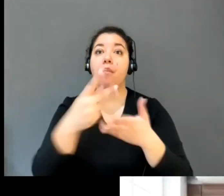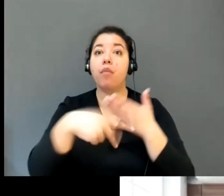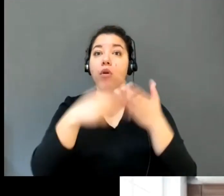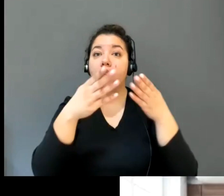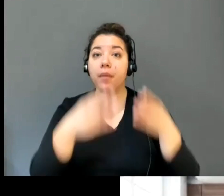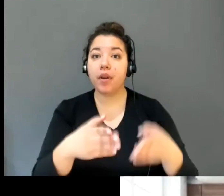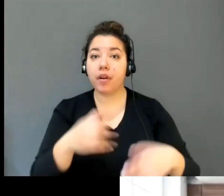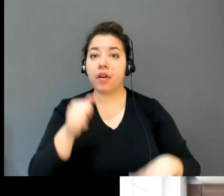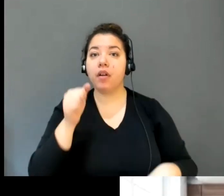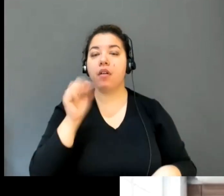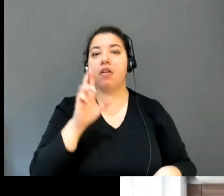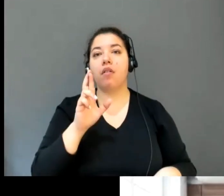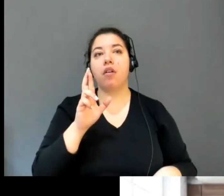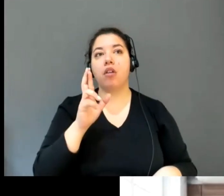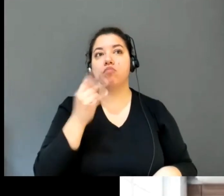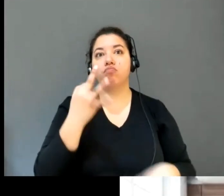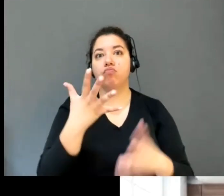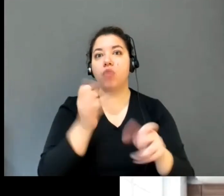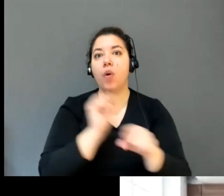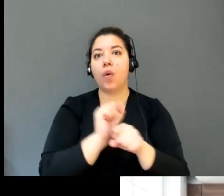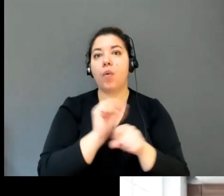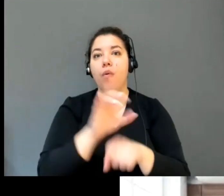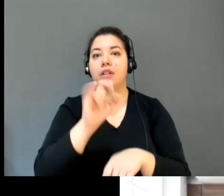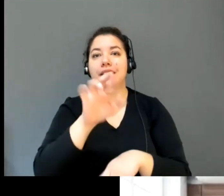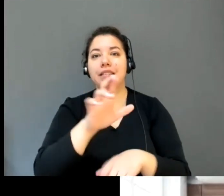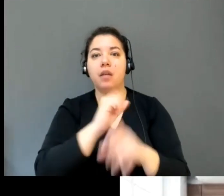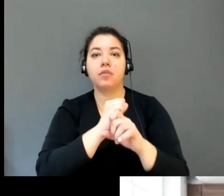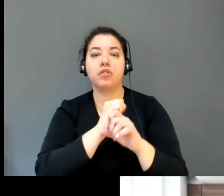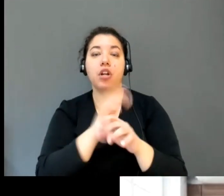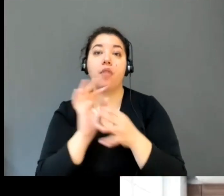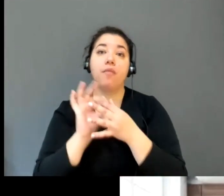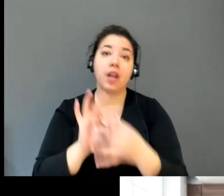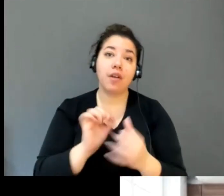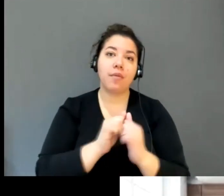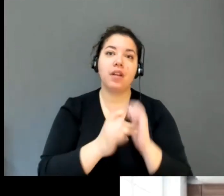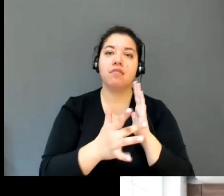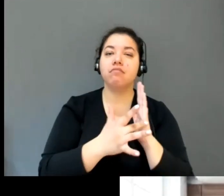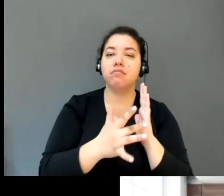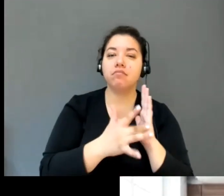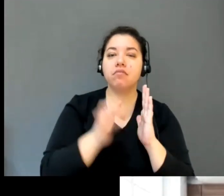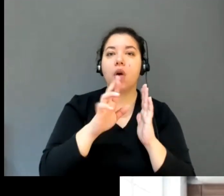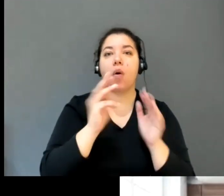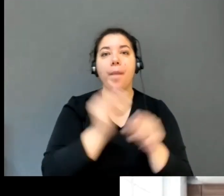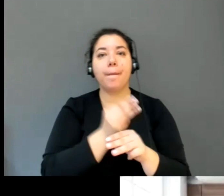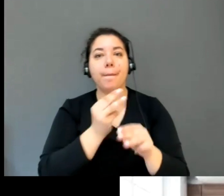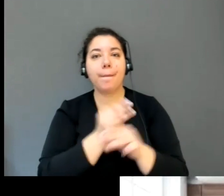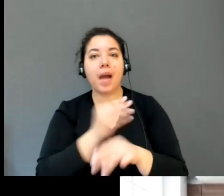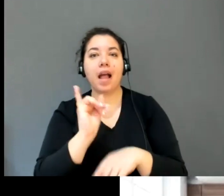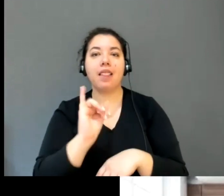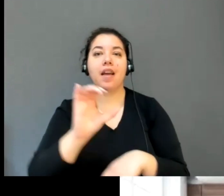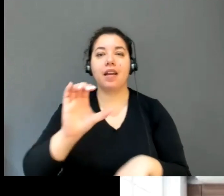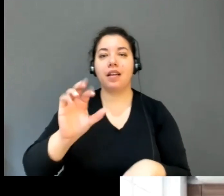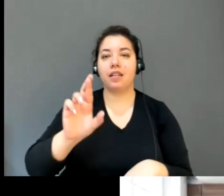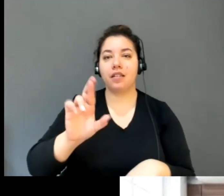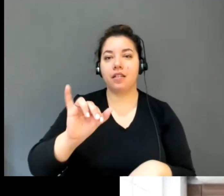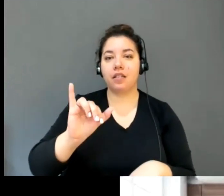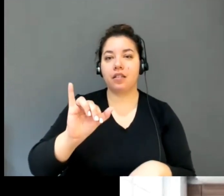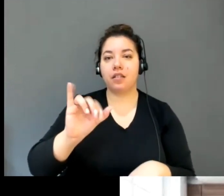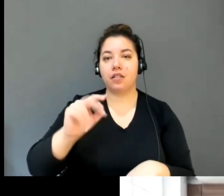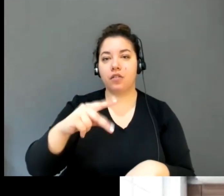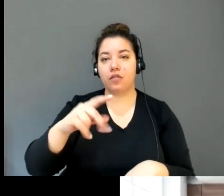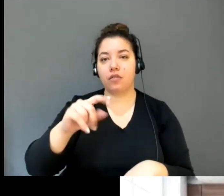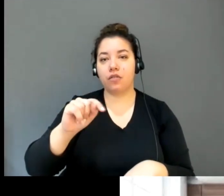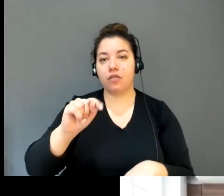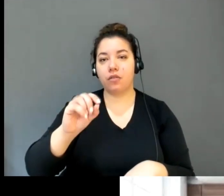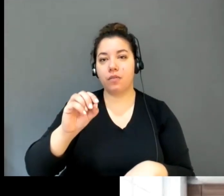area of cybersecurity that might relate to some technical and mathematically complex areas like cryptography, then computer science is